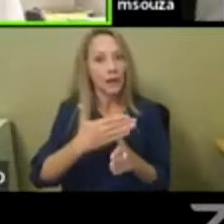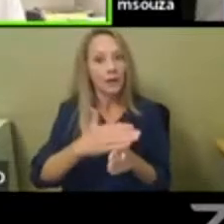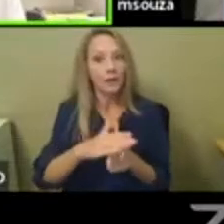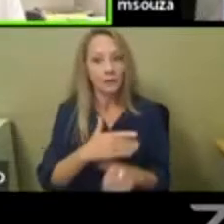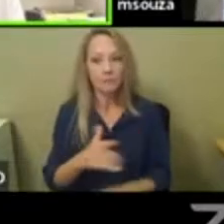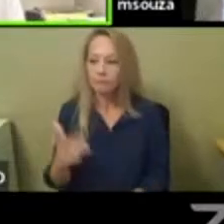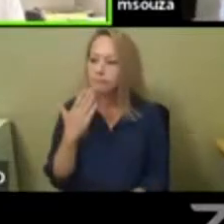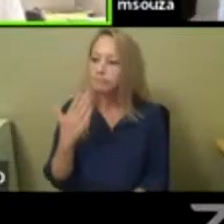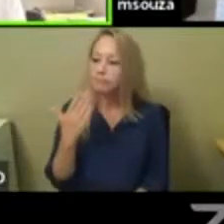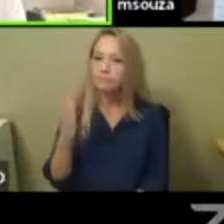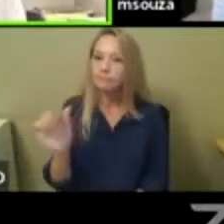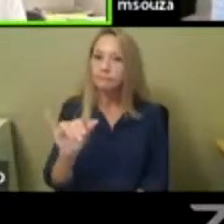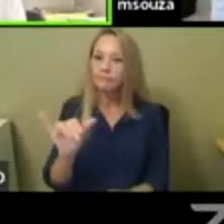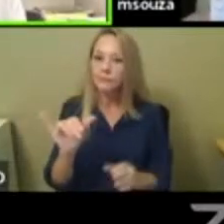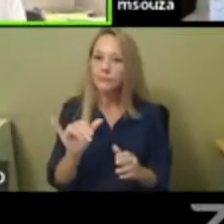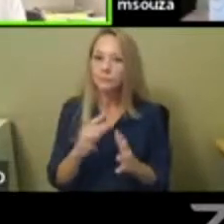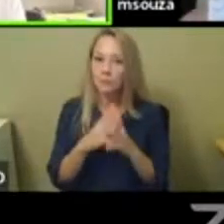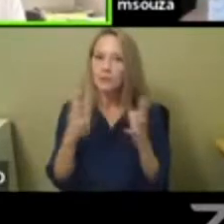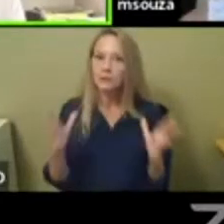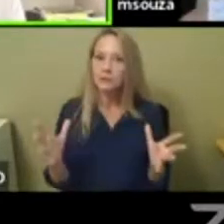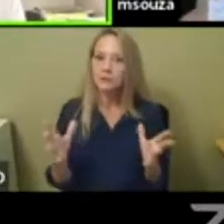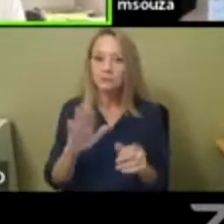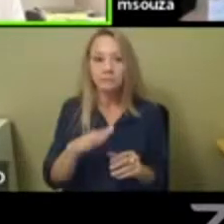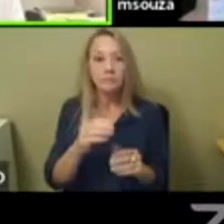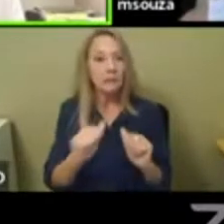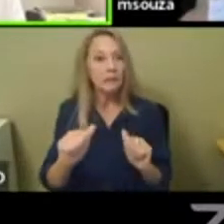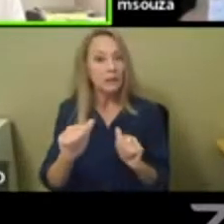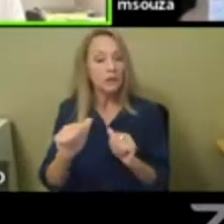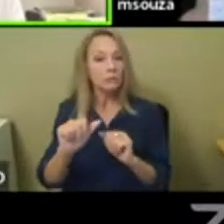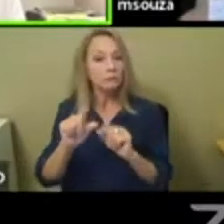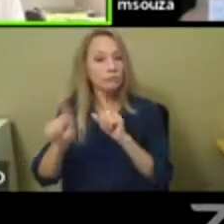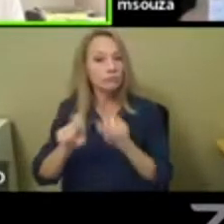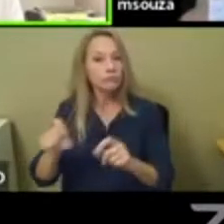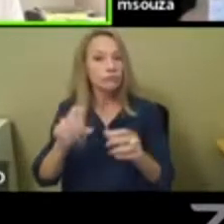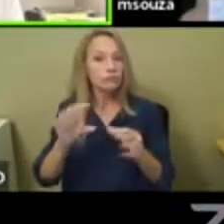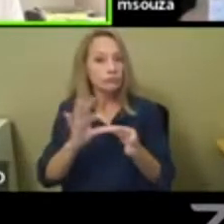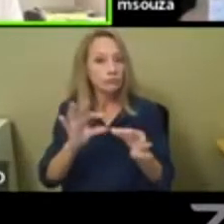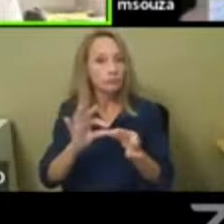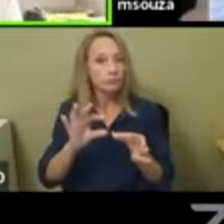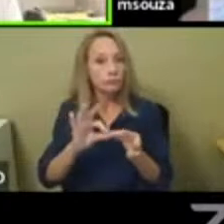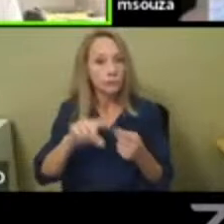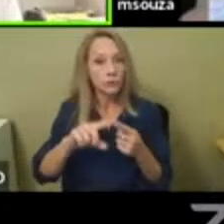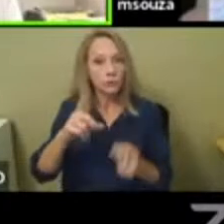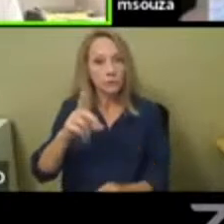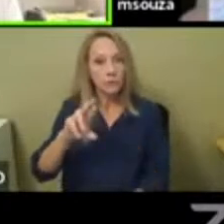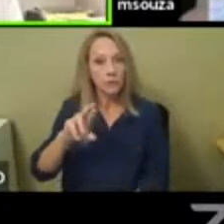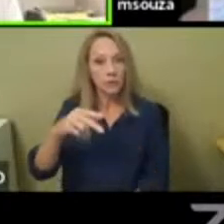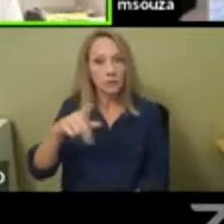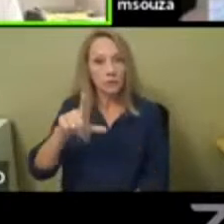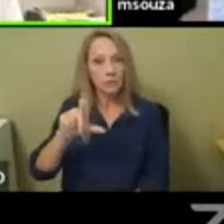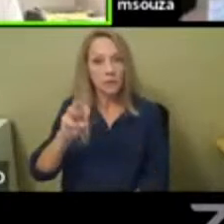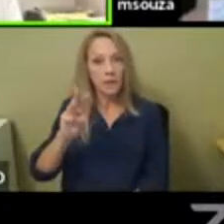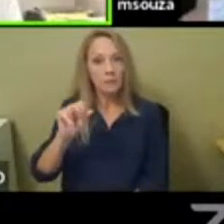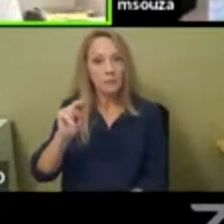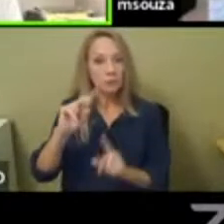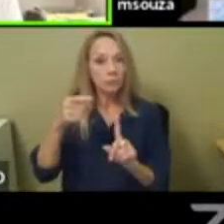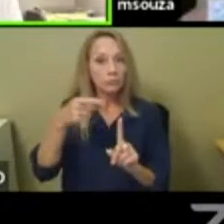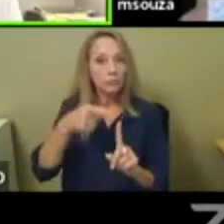very much. Any questions or comments for Dr. Plowman on UT's information this week?